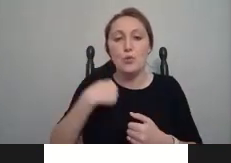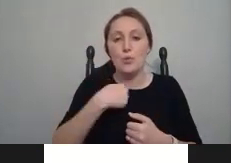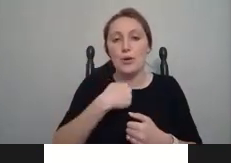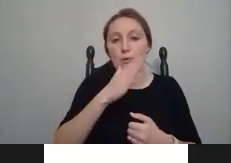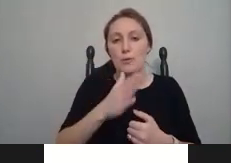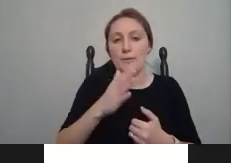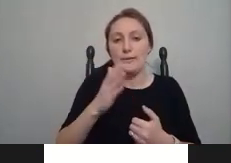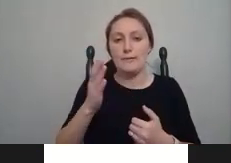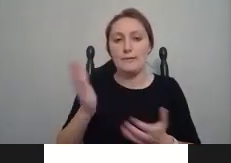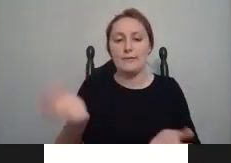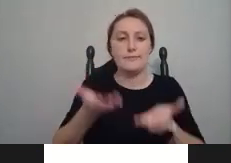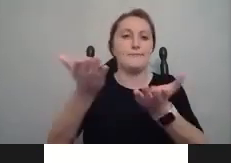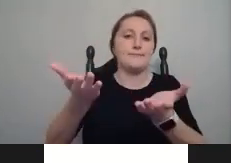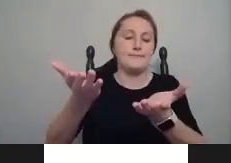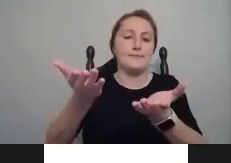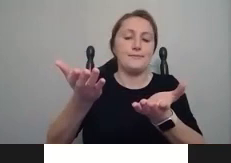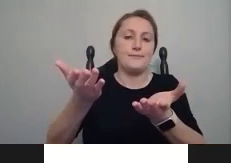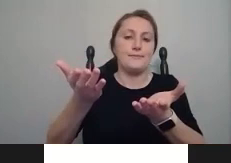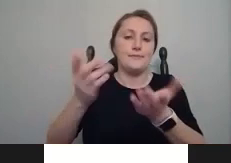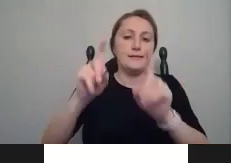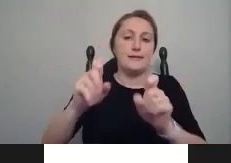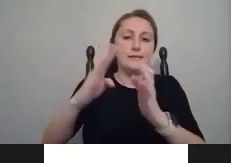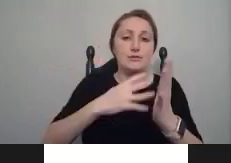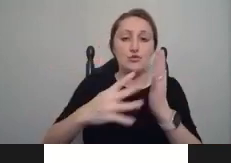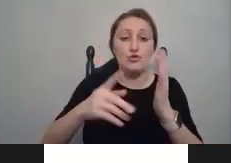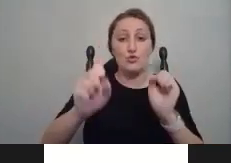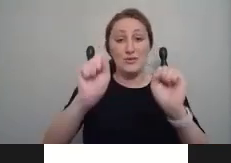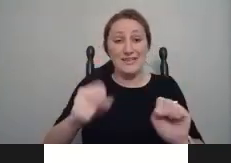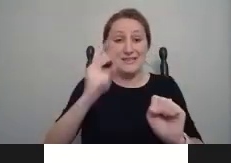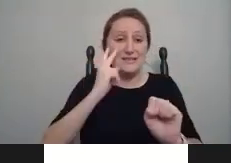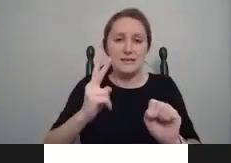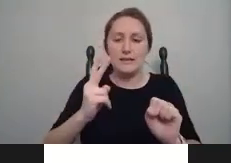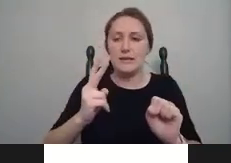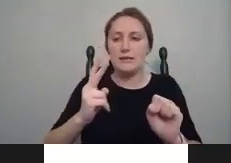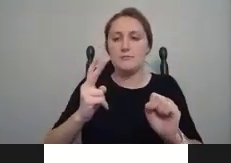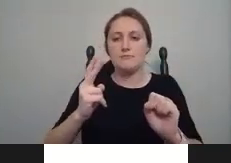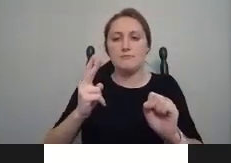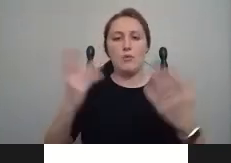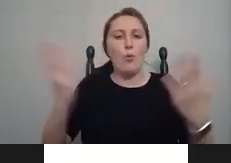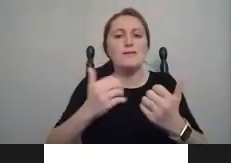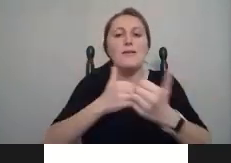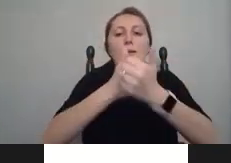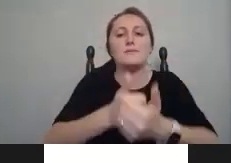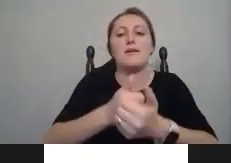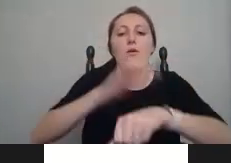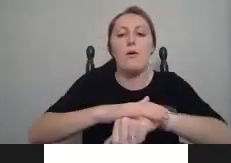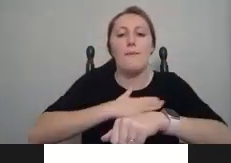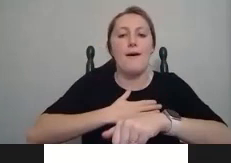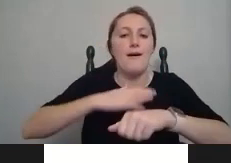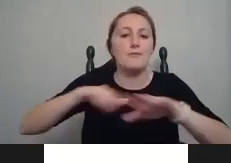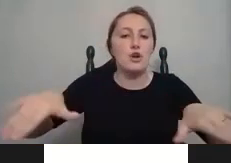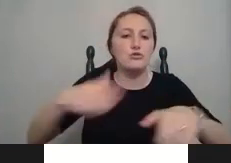you know when you can expect an update on your child's learning progress. I think that's something that often gets missed in this conversation, but